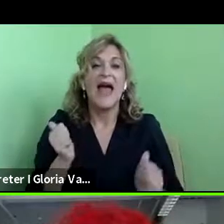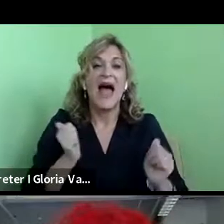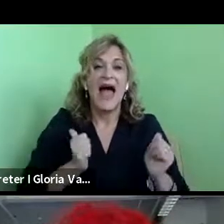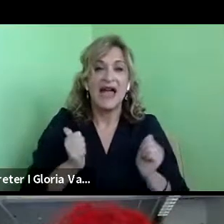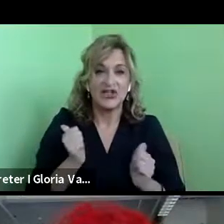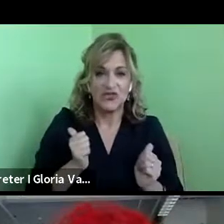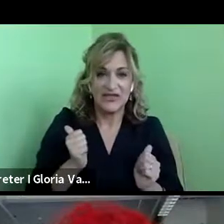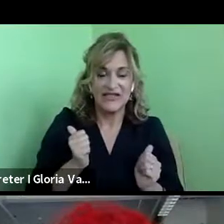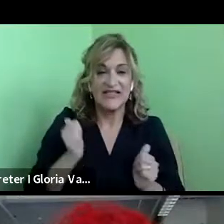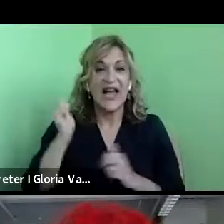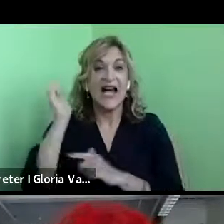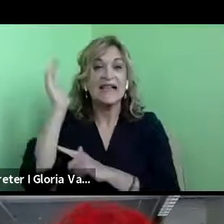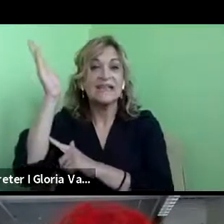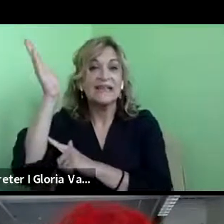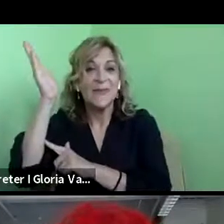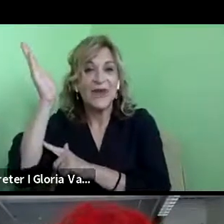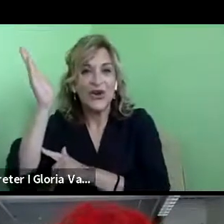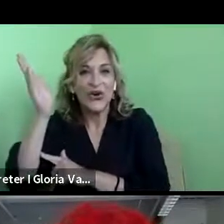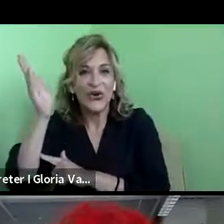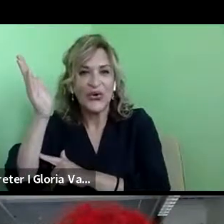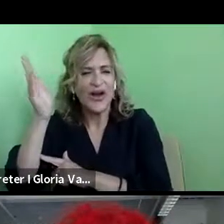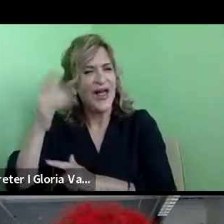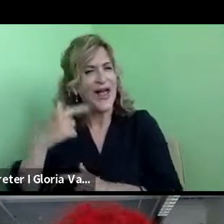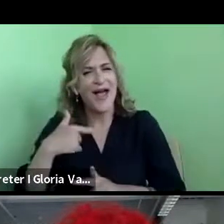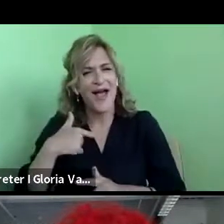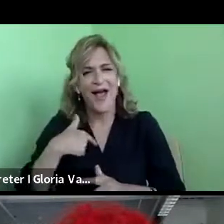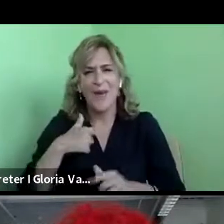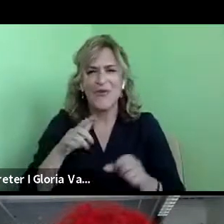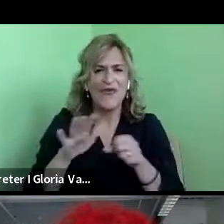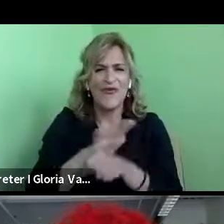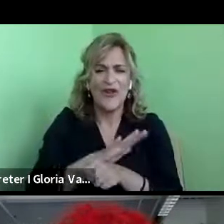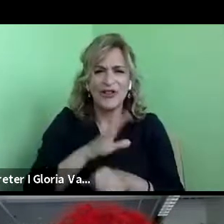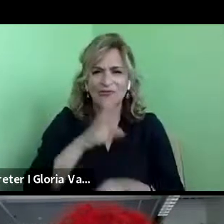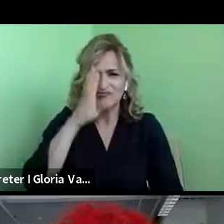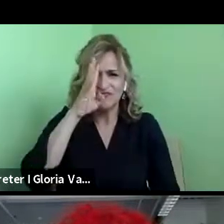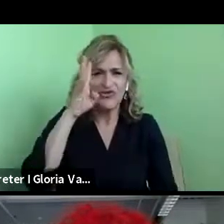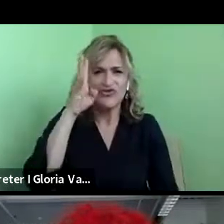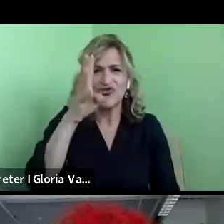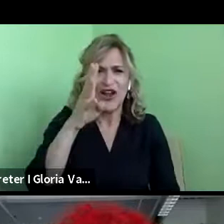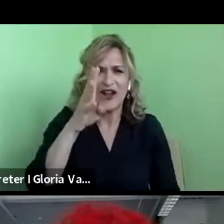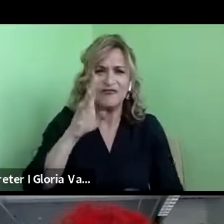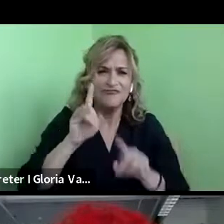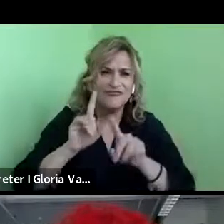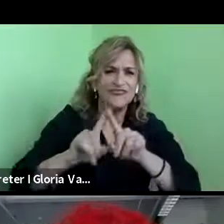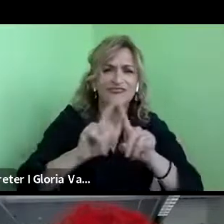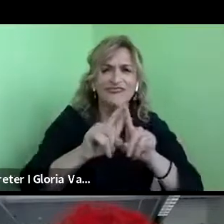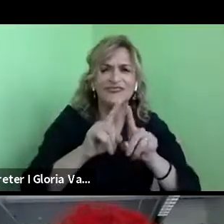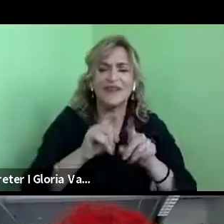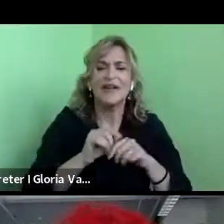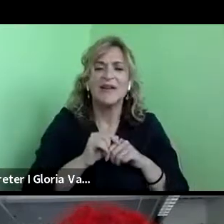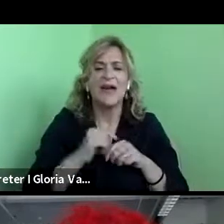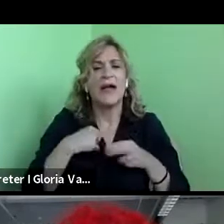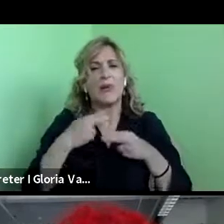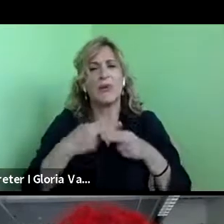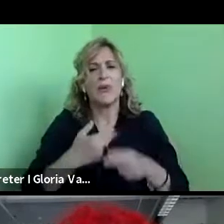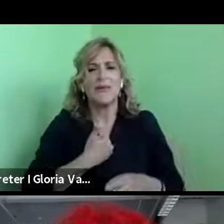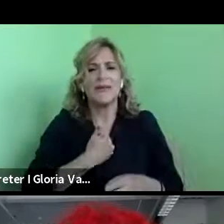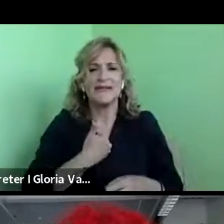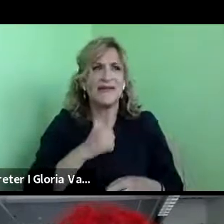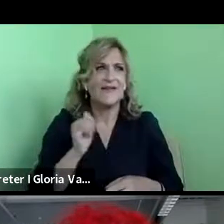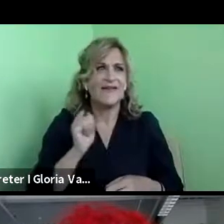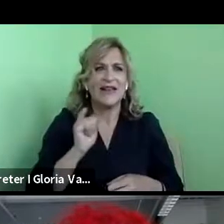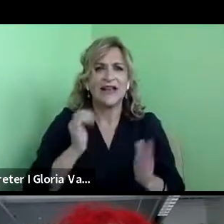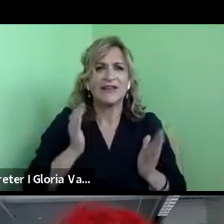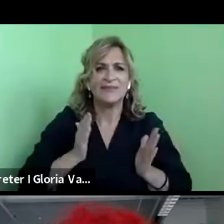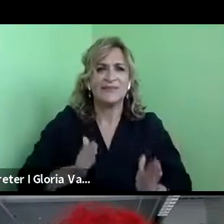a speaker. I'm just an all-around creator. I consider myself kind of like an